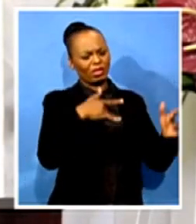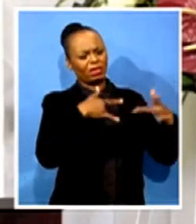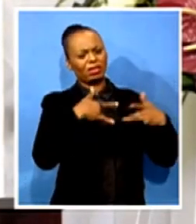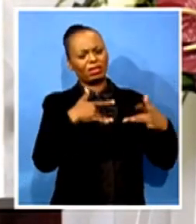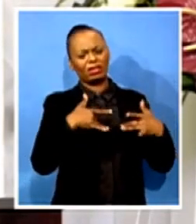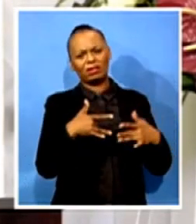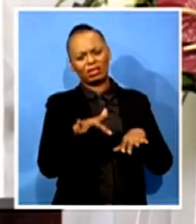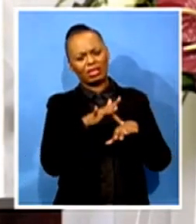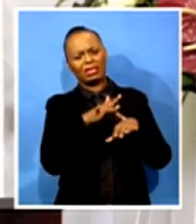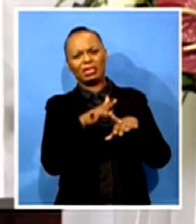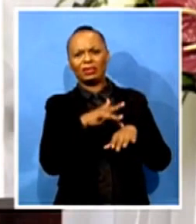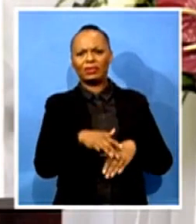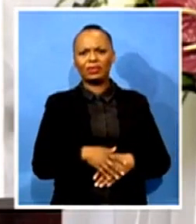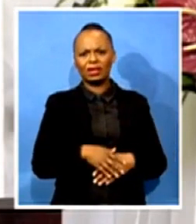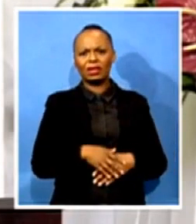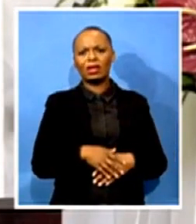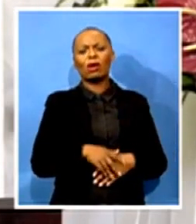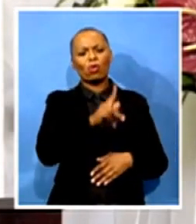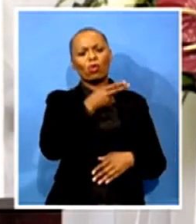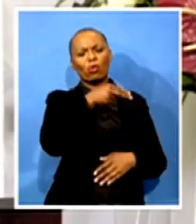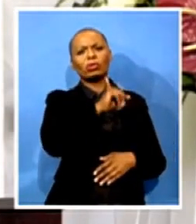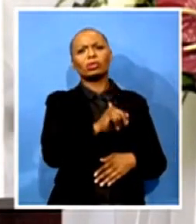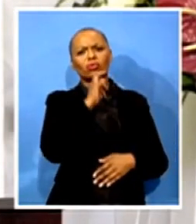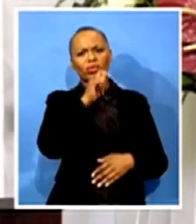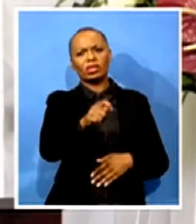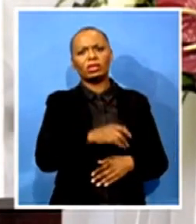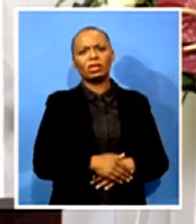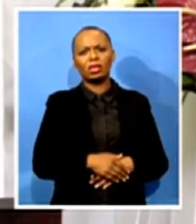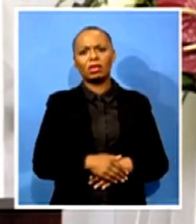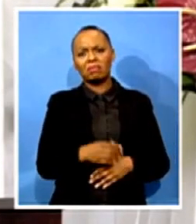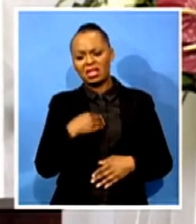a younger person. At that time. I'm sure